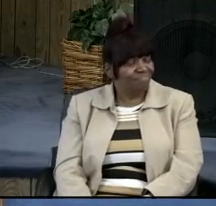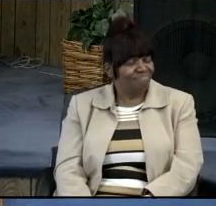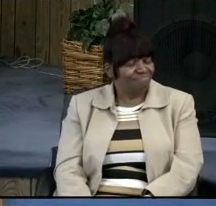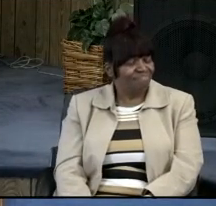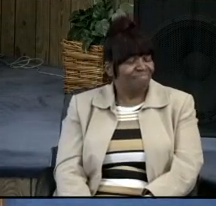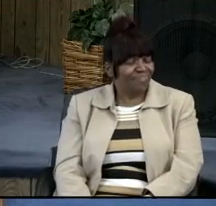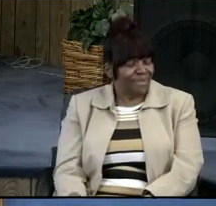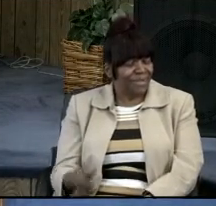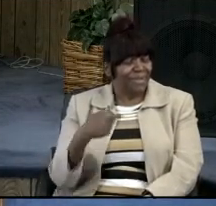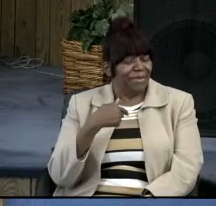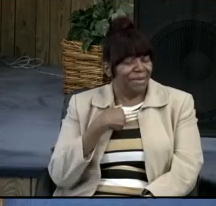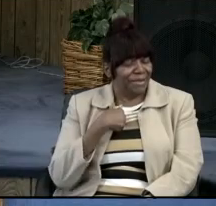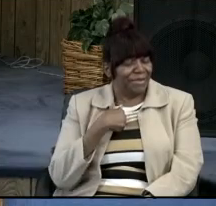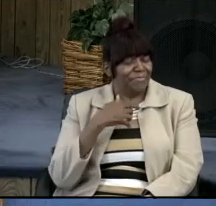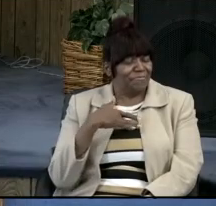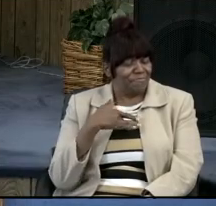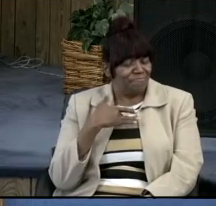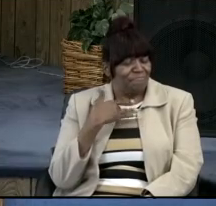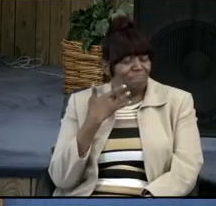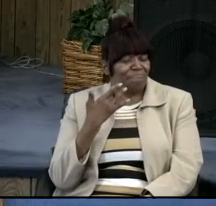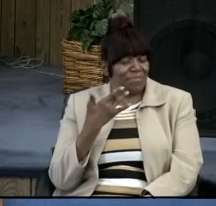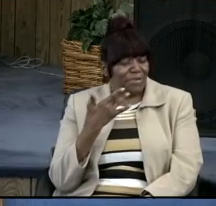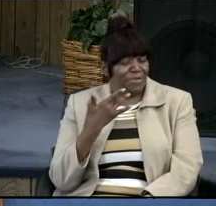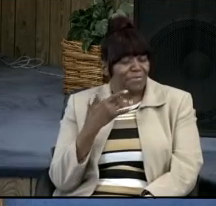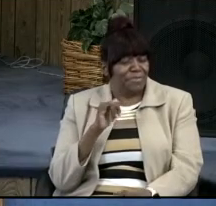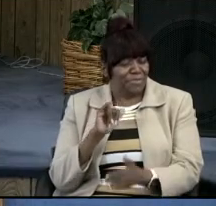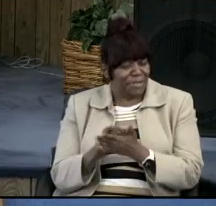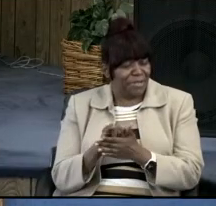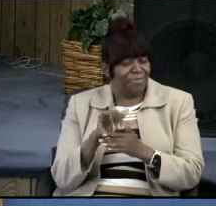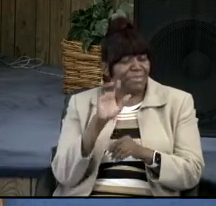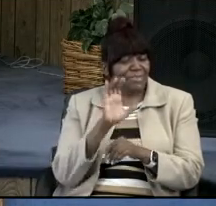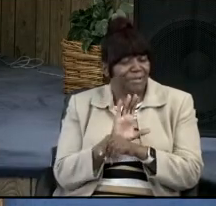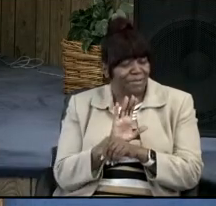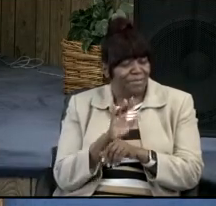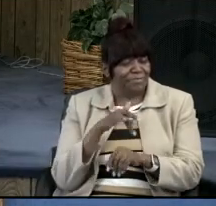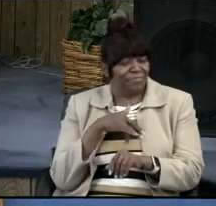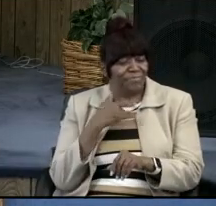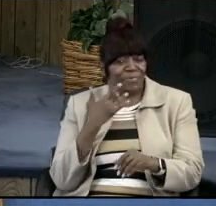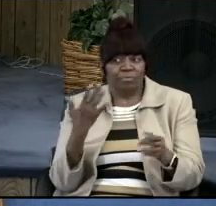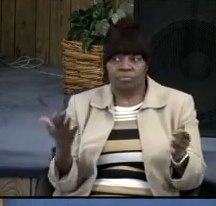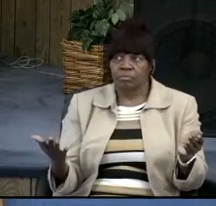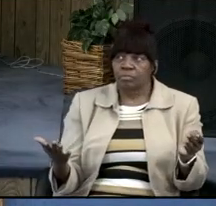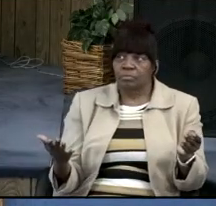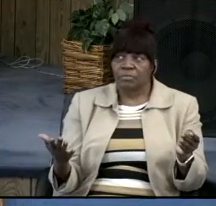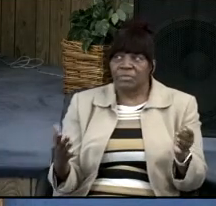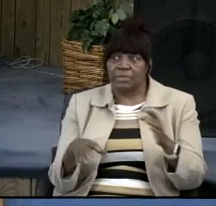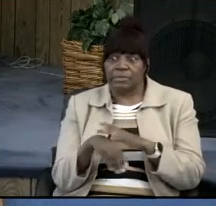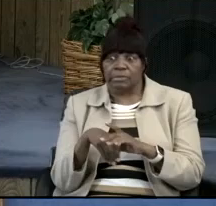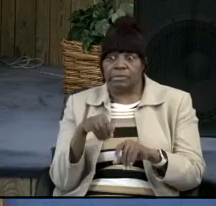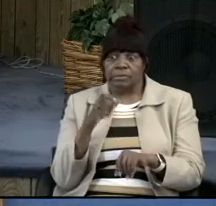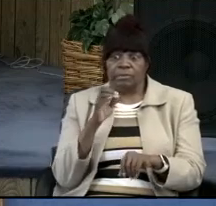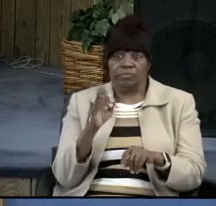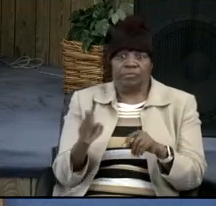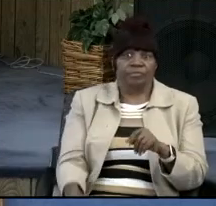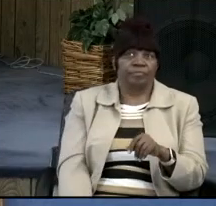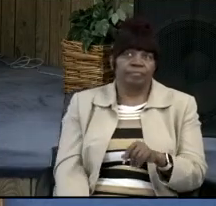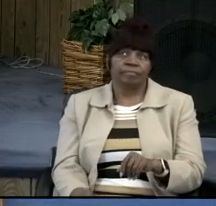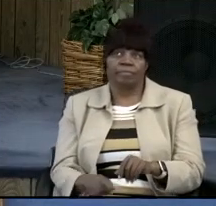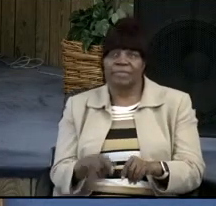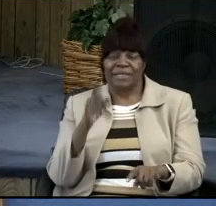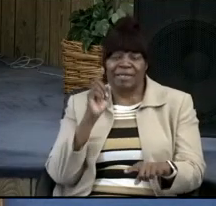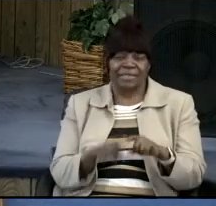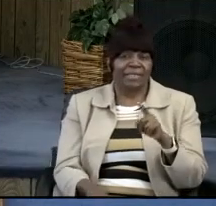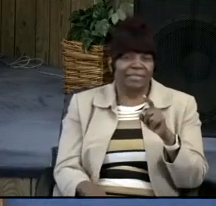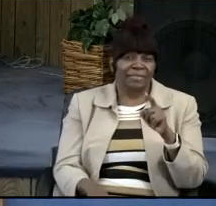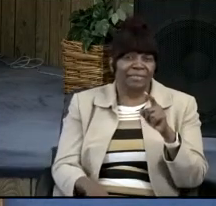I know it was church because I felt it. I know it was church because I was out of control. When I got to shouting, I could